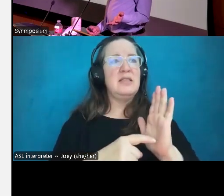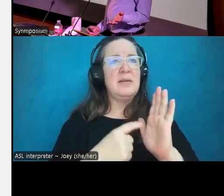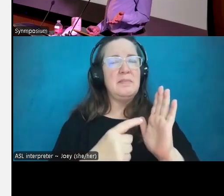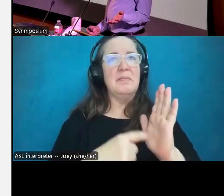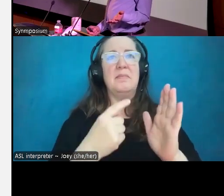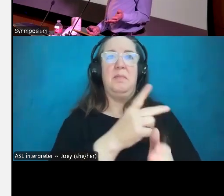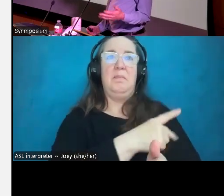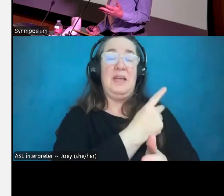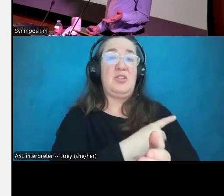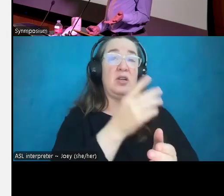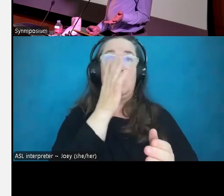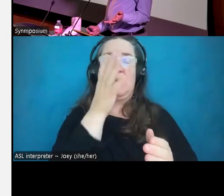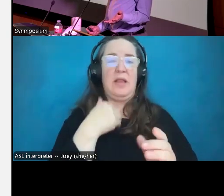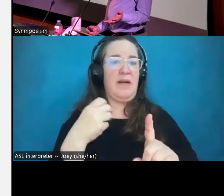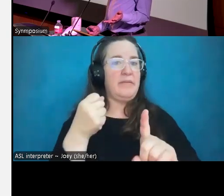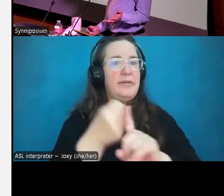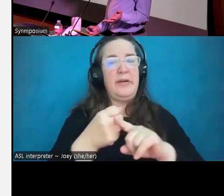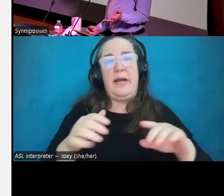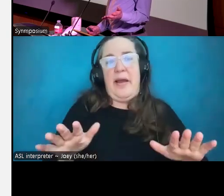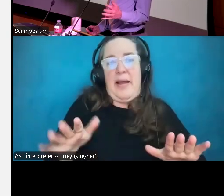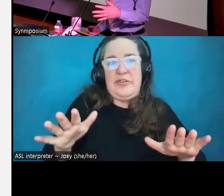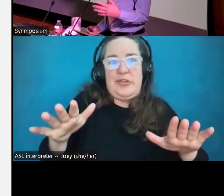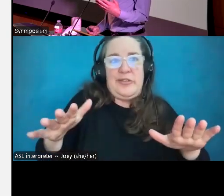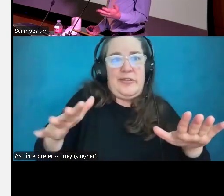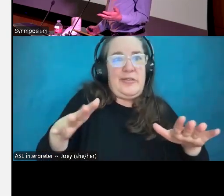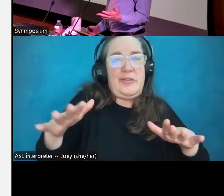unprecipitated anxiety, like they weren't anxious people before.